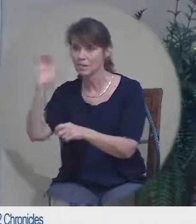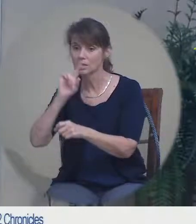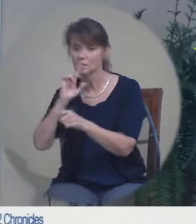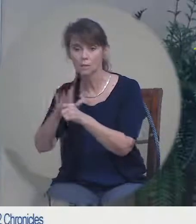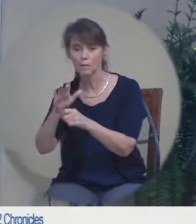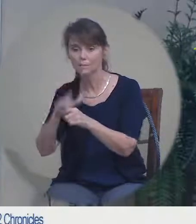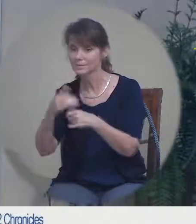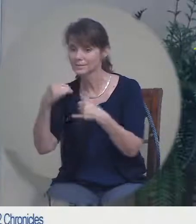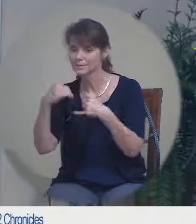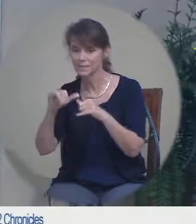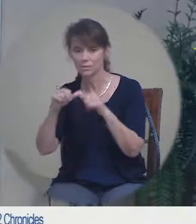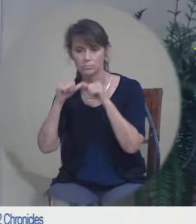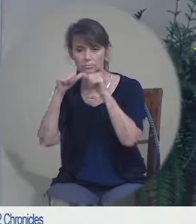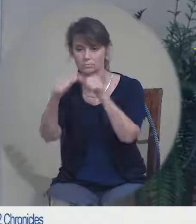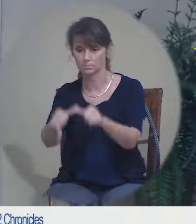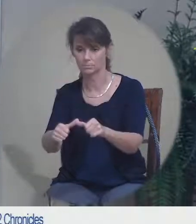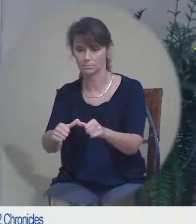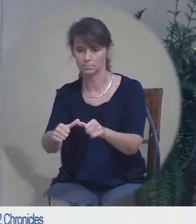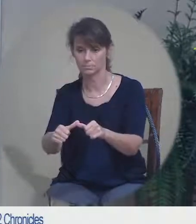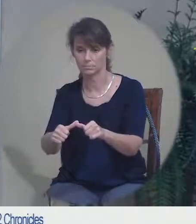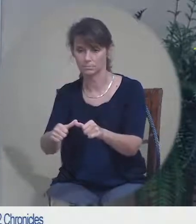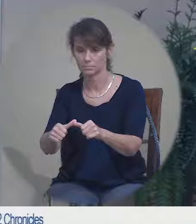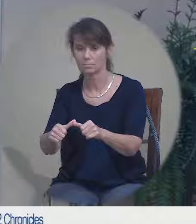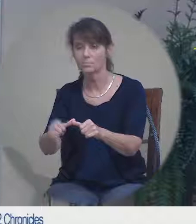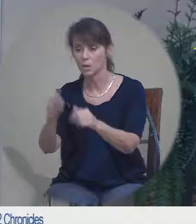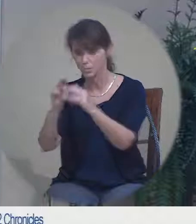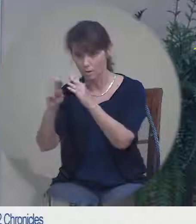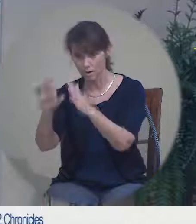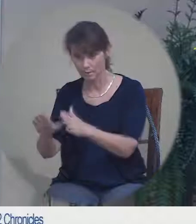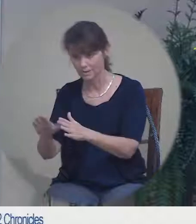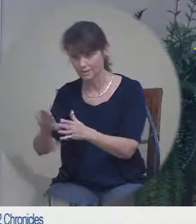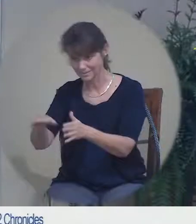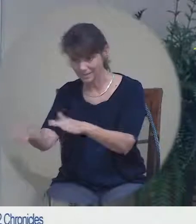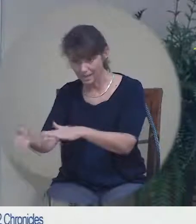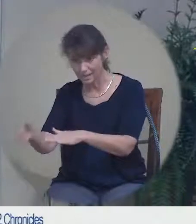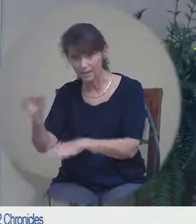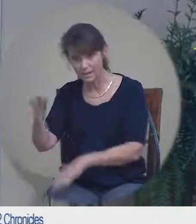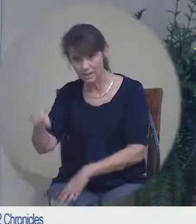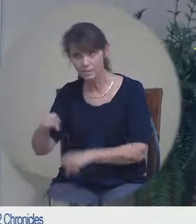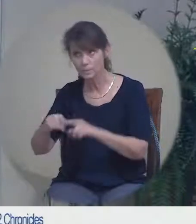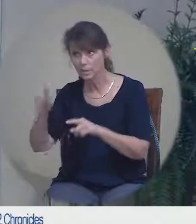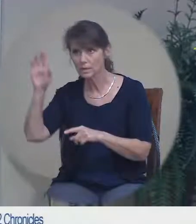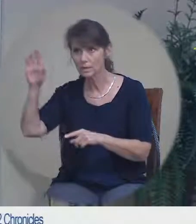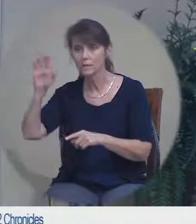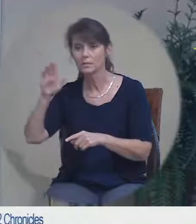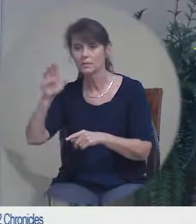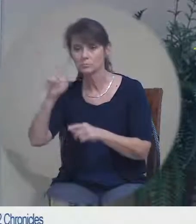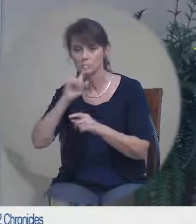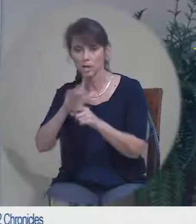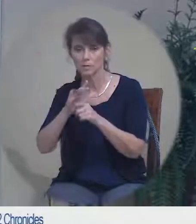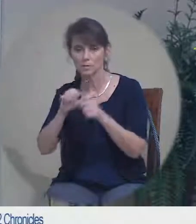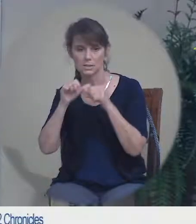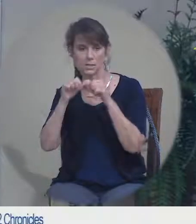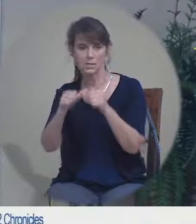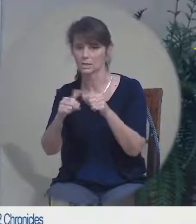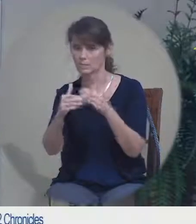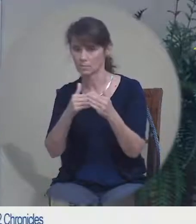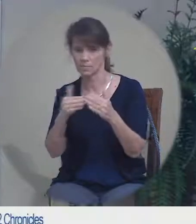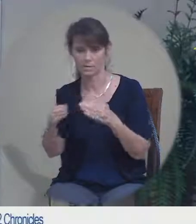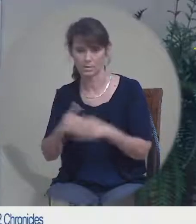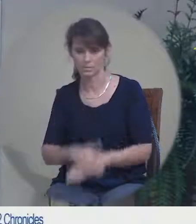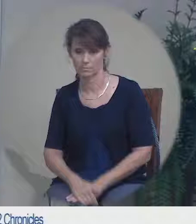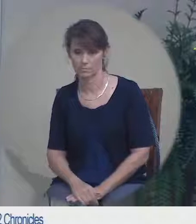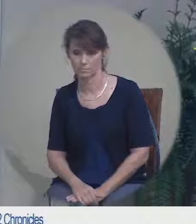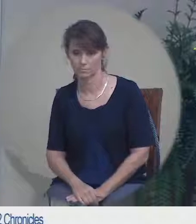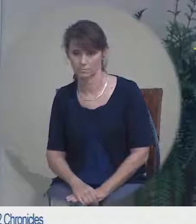play even though he himself is in the grave. It points to really the enduring word of the Lord, that even death is not